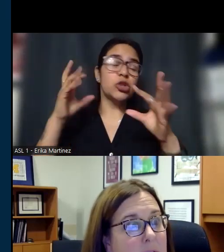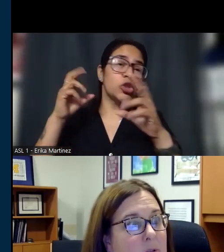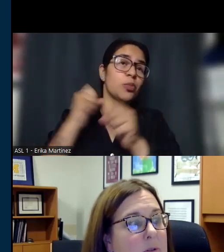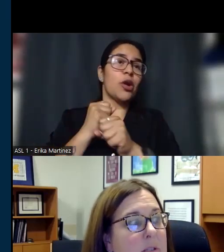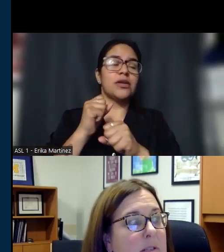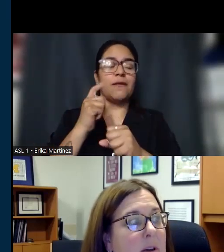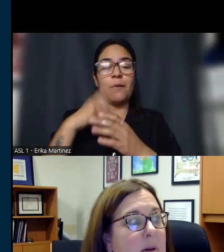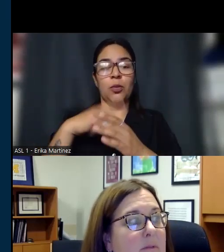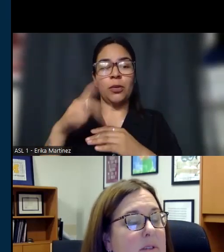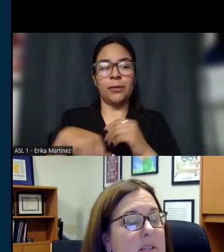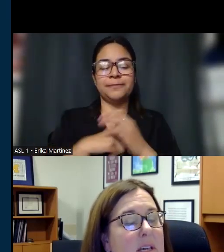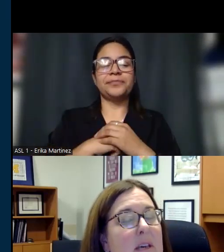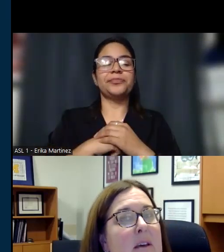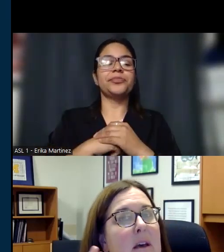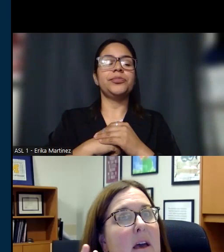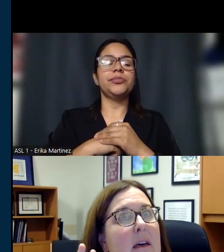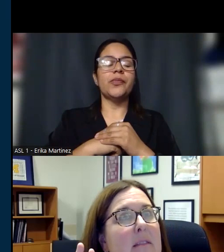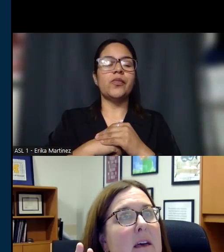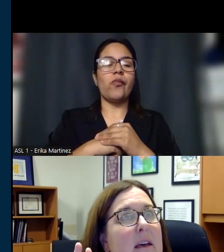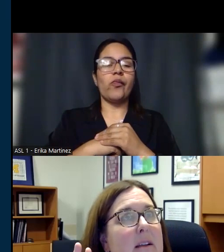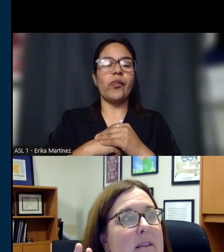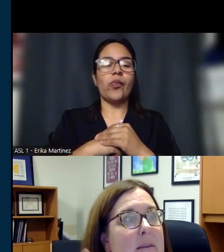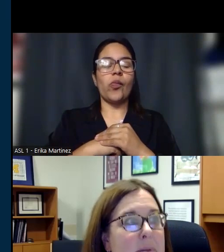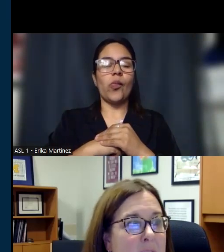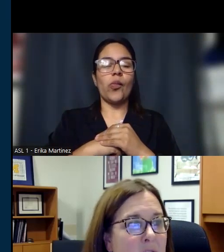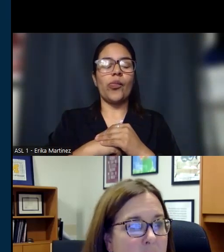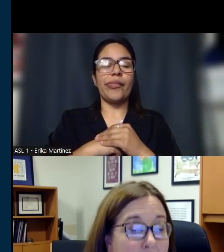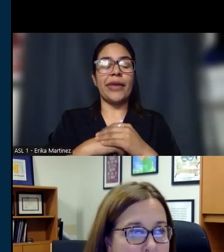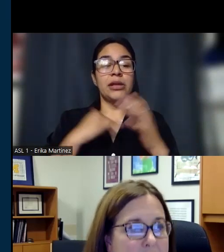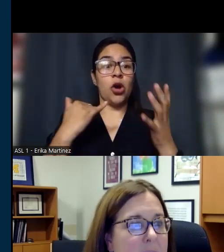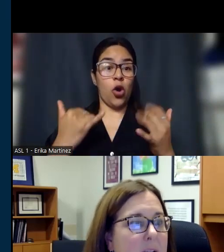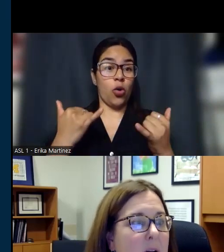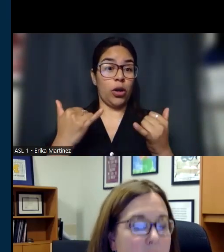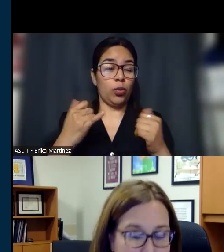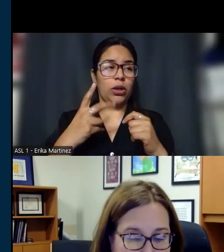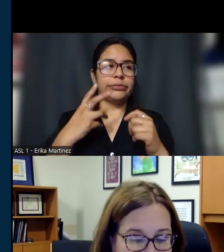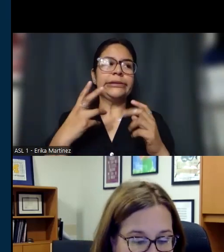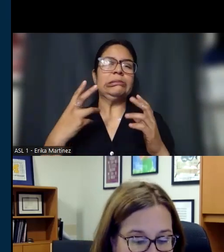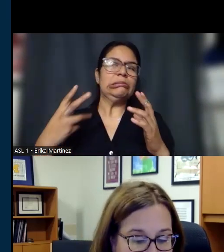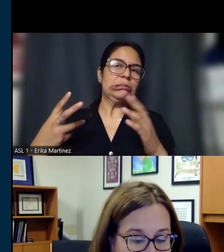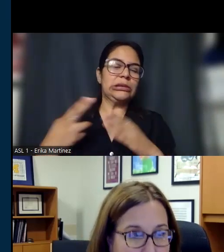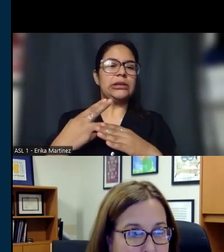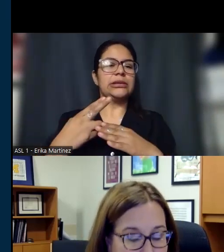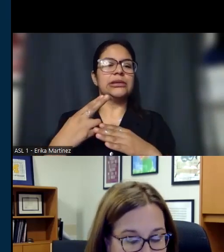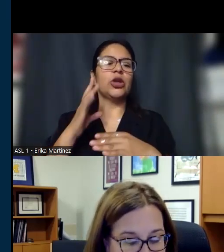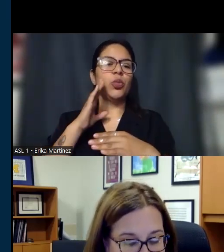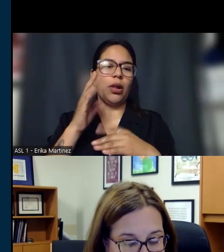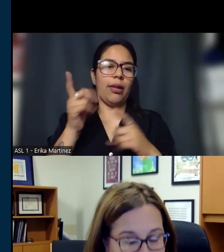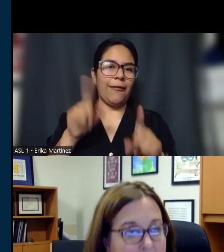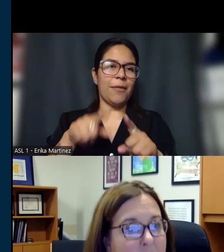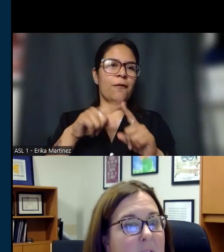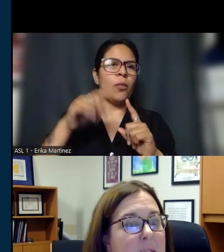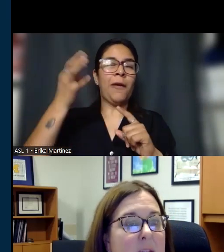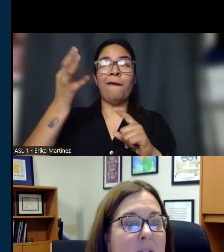including the fund sources that we oversee, and then some potential cuts that are worrisome for everyone in federal